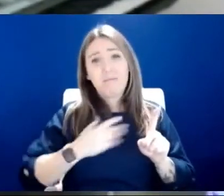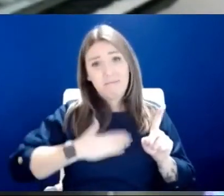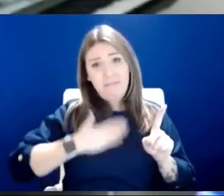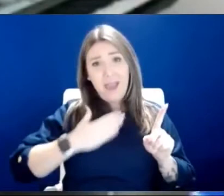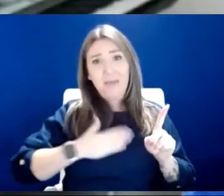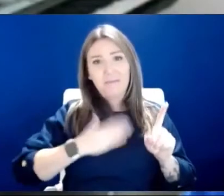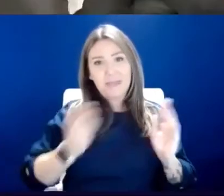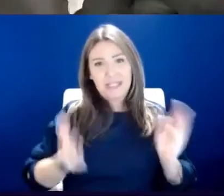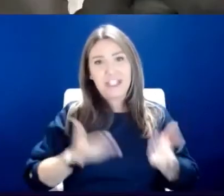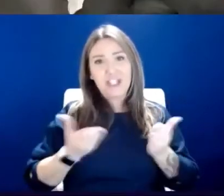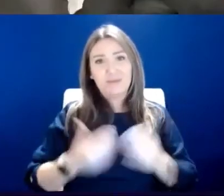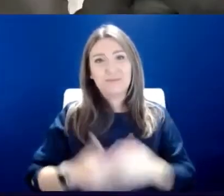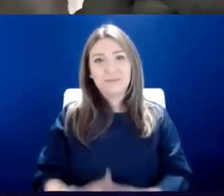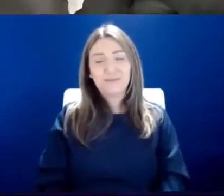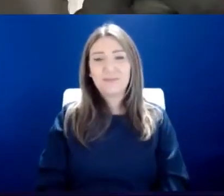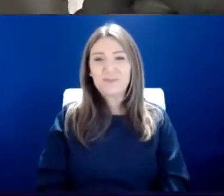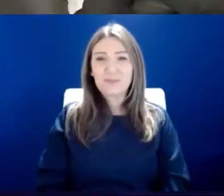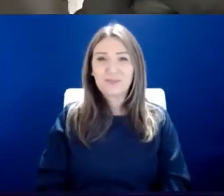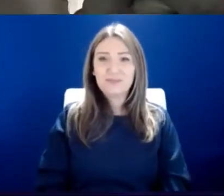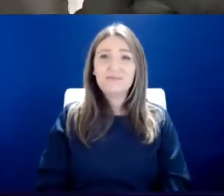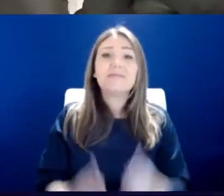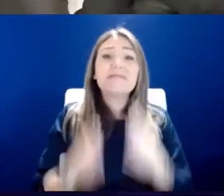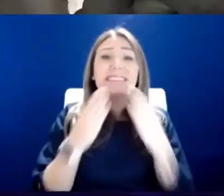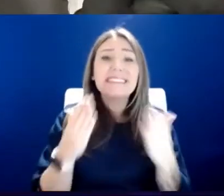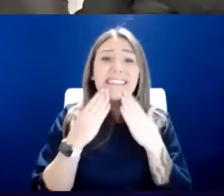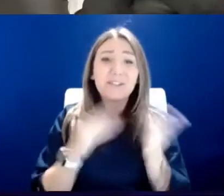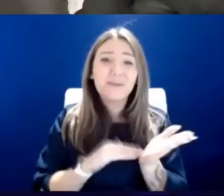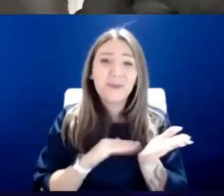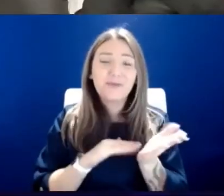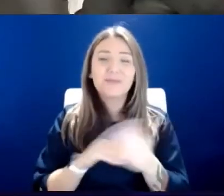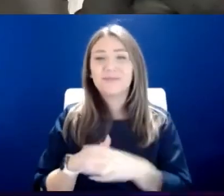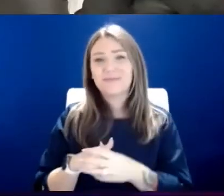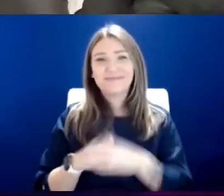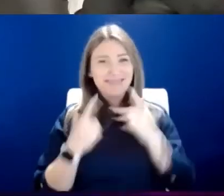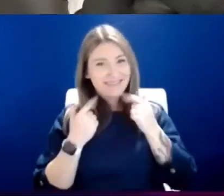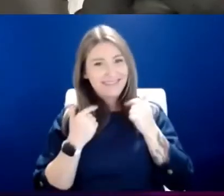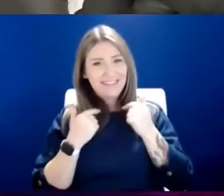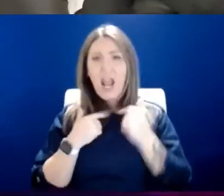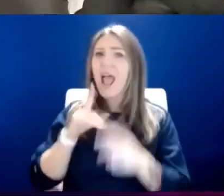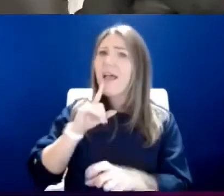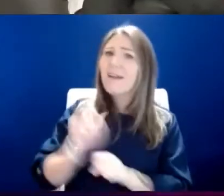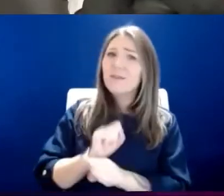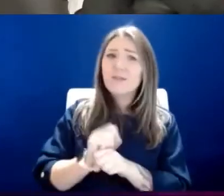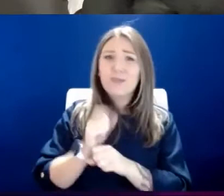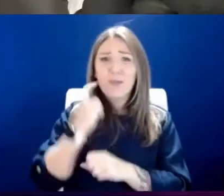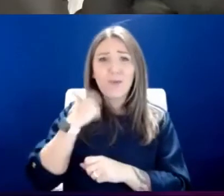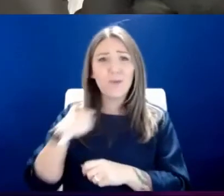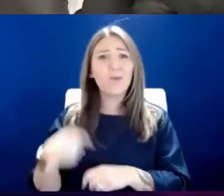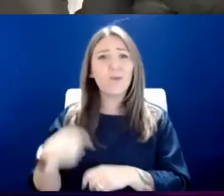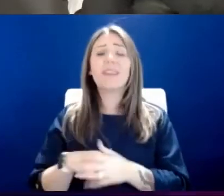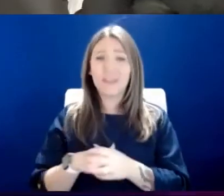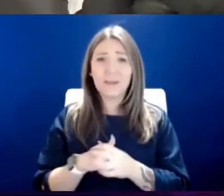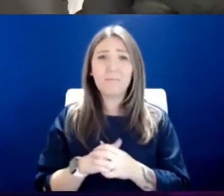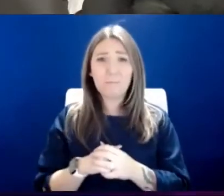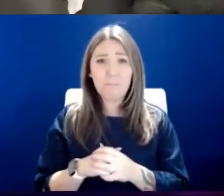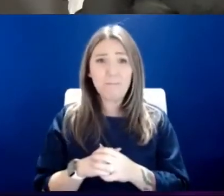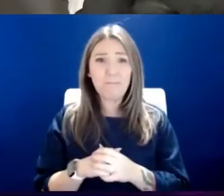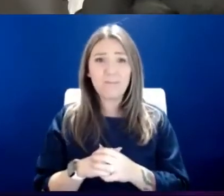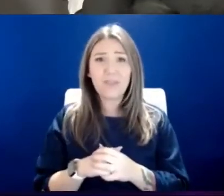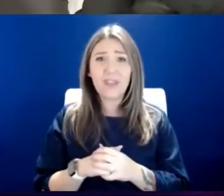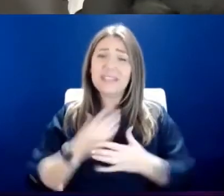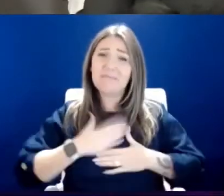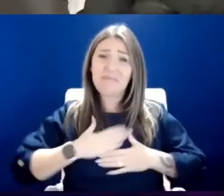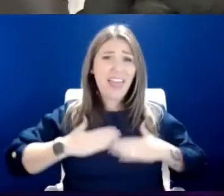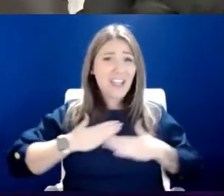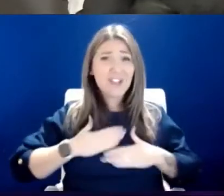here. Thank you, Doctor. Absolutely, Gary, absolutely. Our pleasure. Seeing